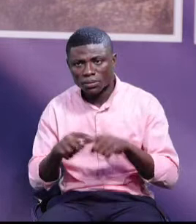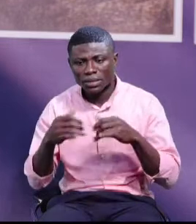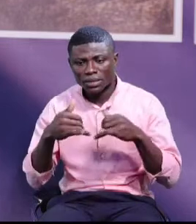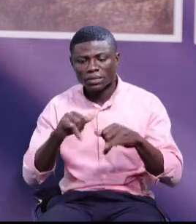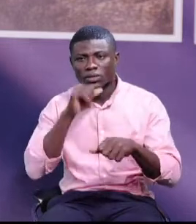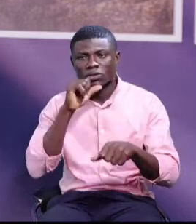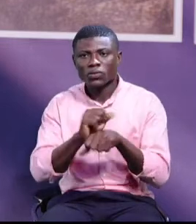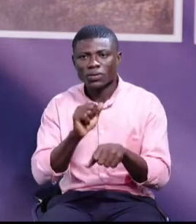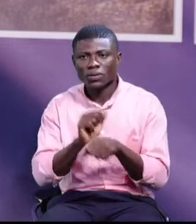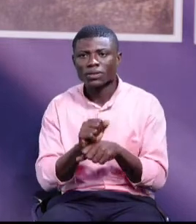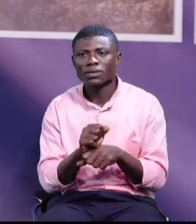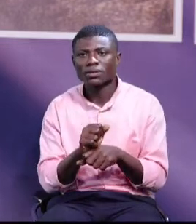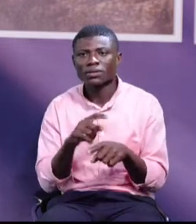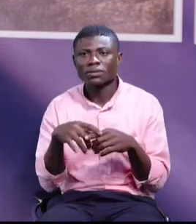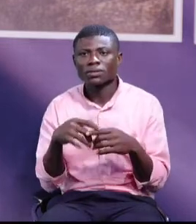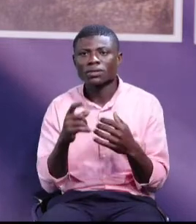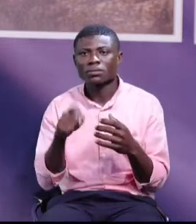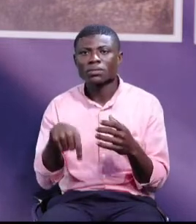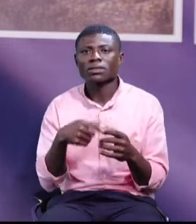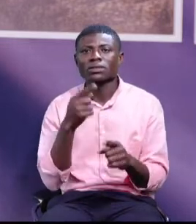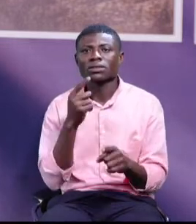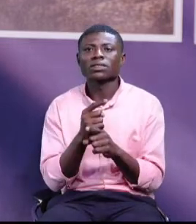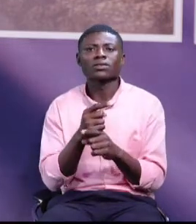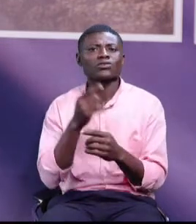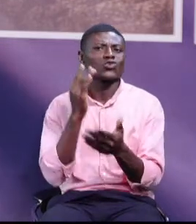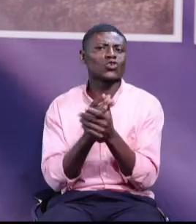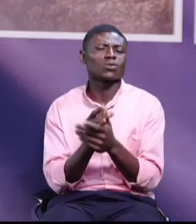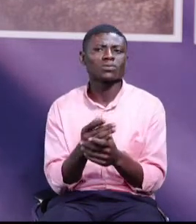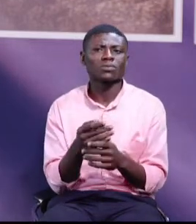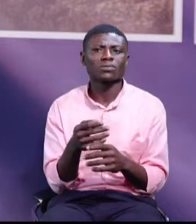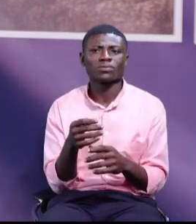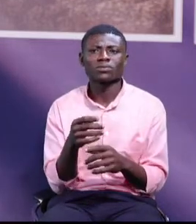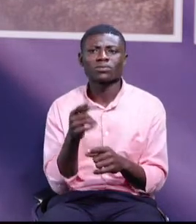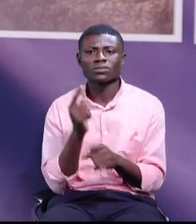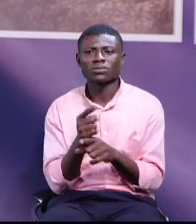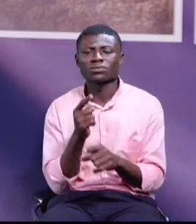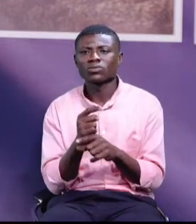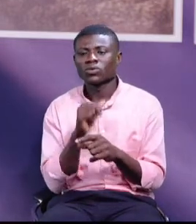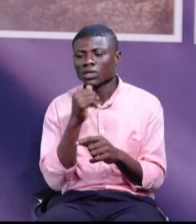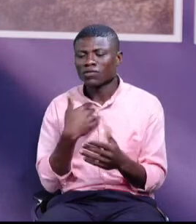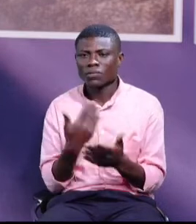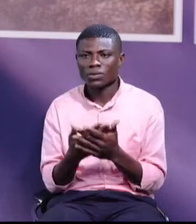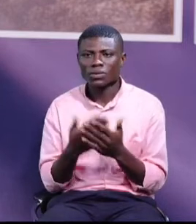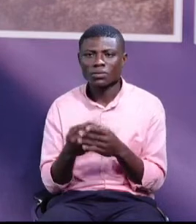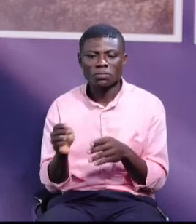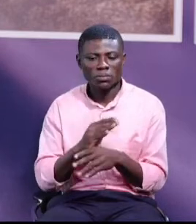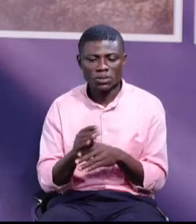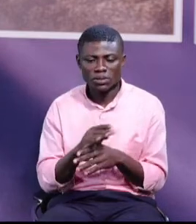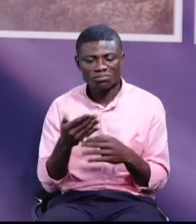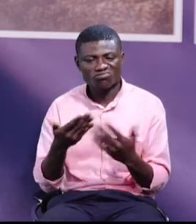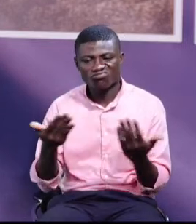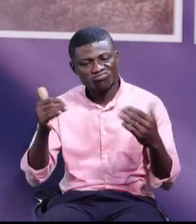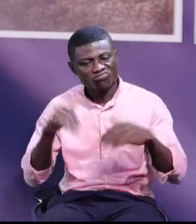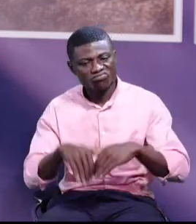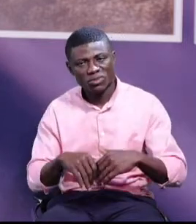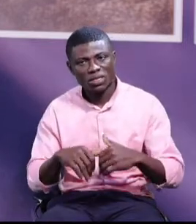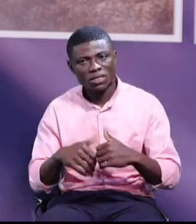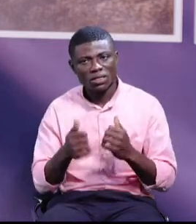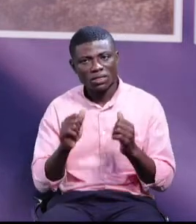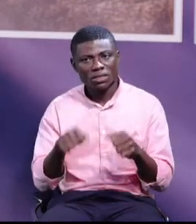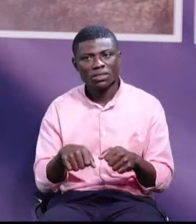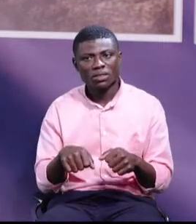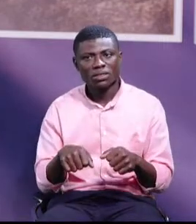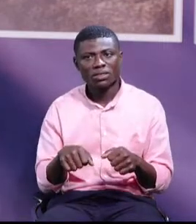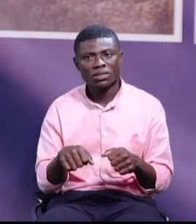not working. Now you have to wrap up. You are going insolvent. There's no money. The business is going under. How can you